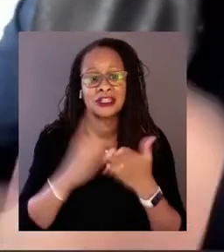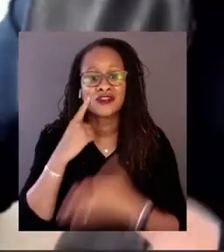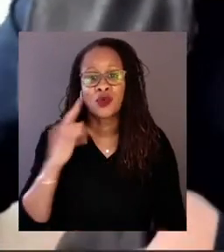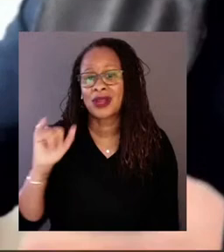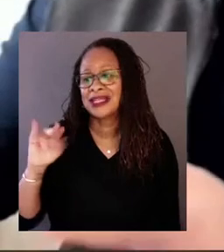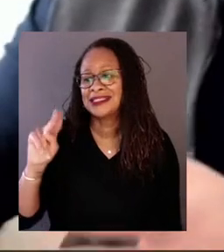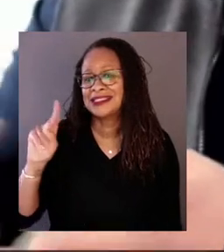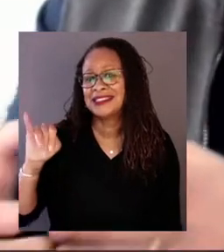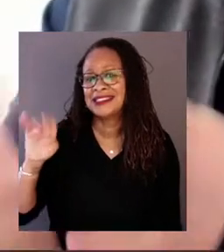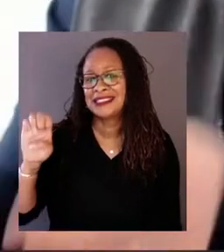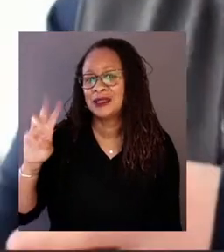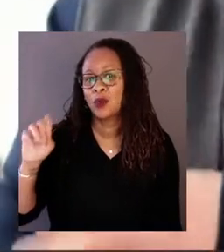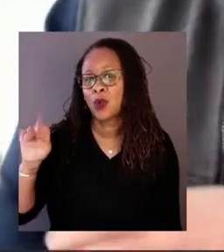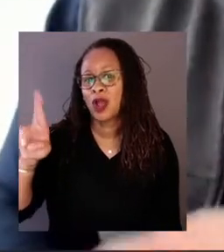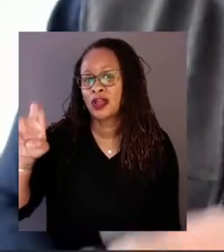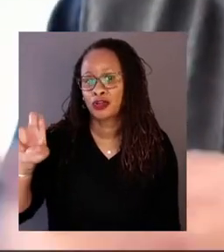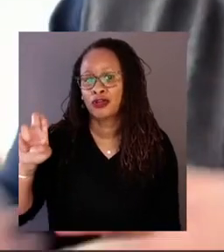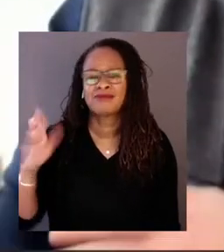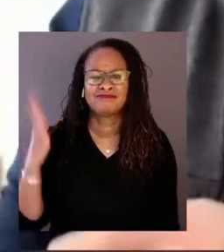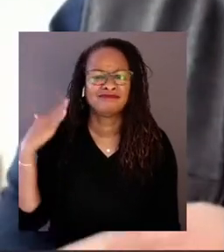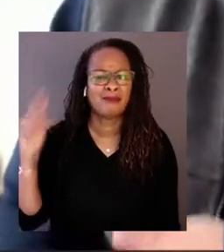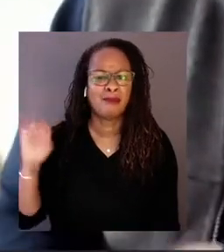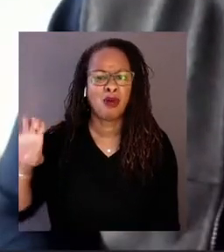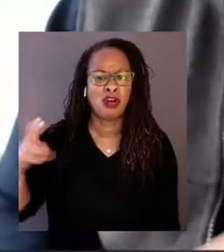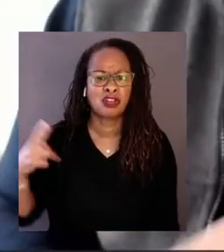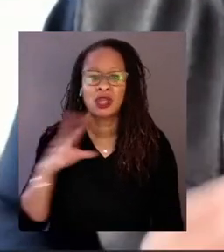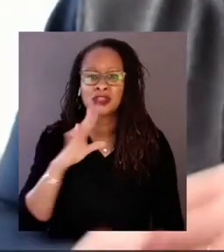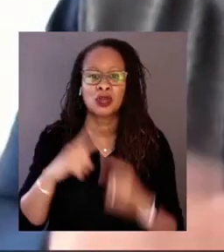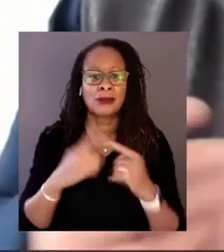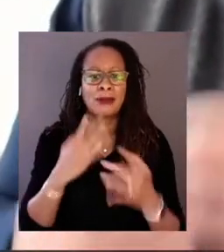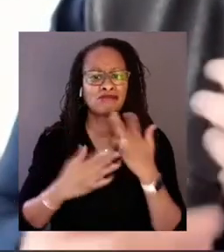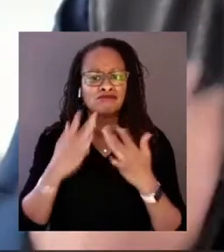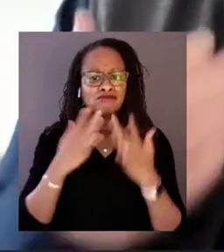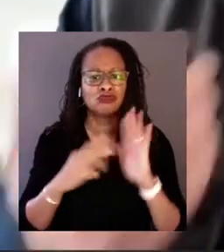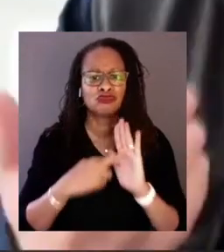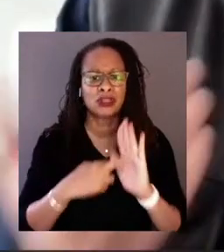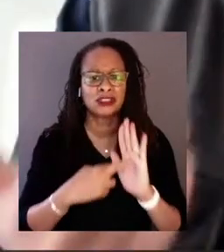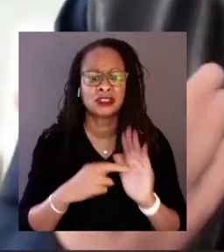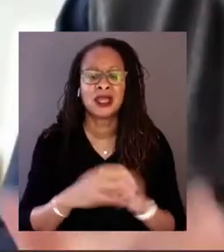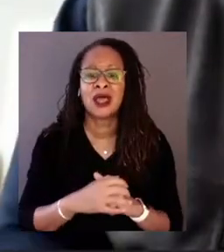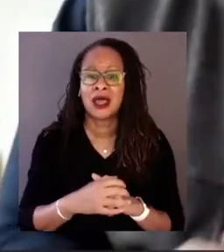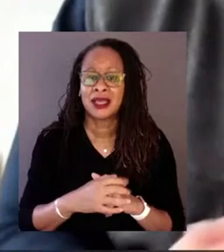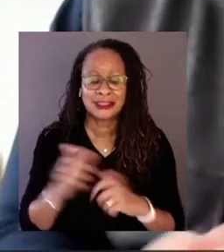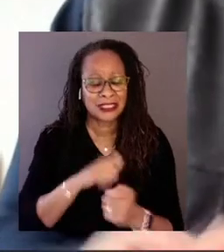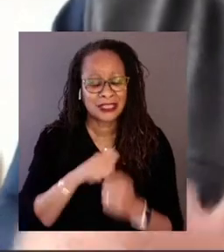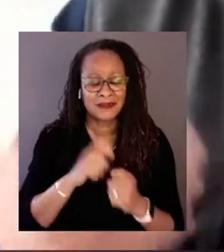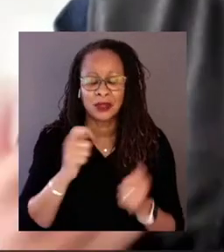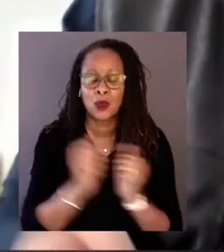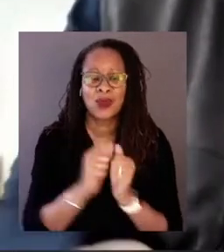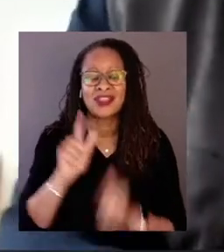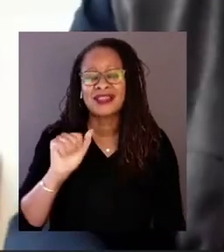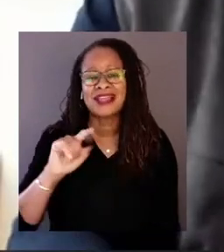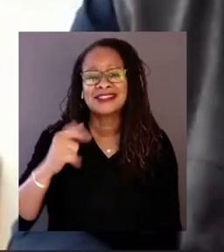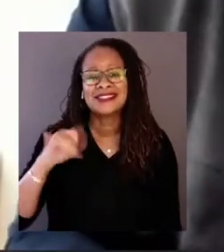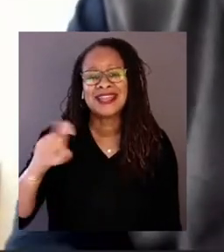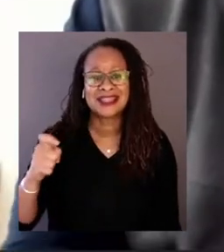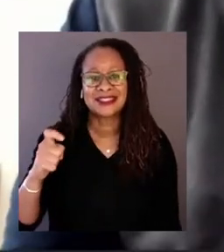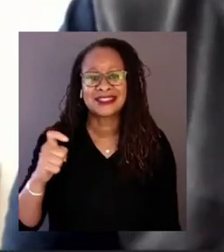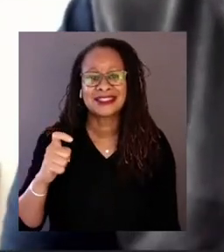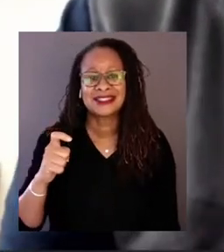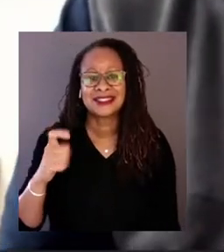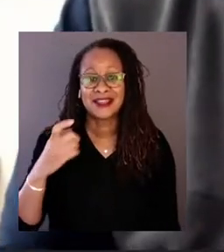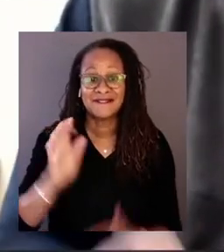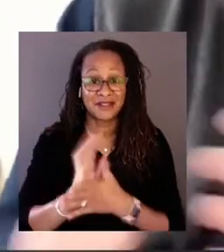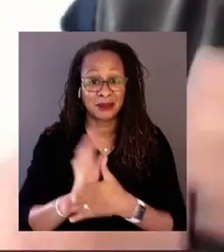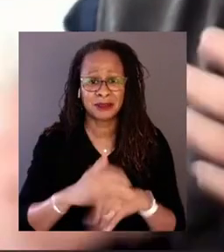about, you know, the lack of representation, especially when it comes to Latinx films. What is something that you and I, you know, can do within